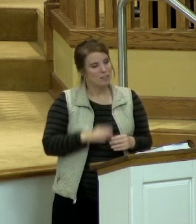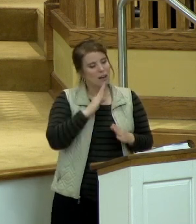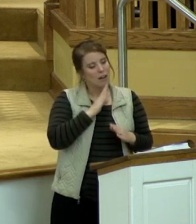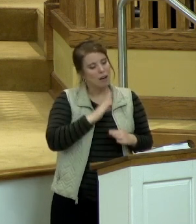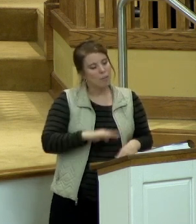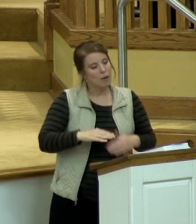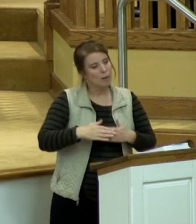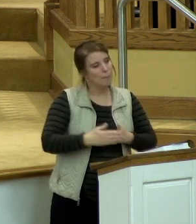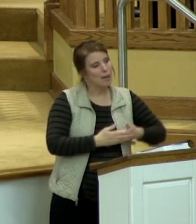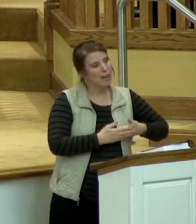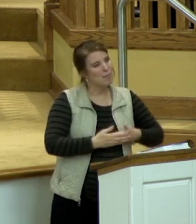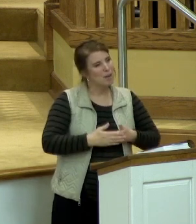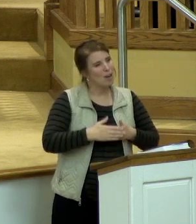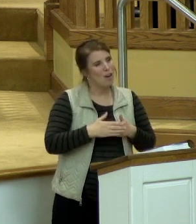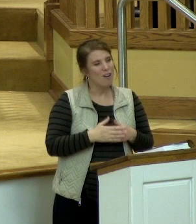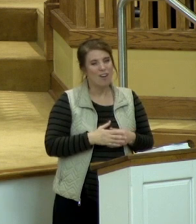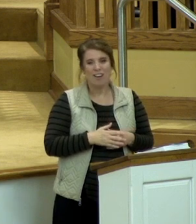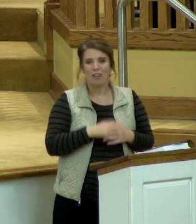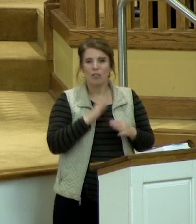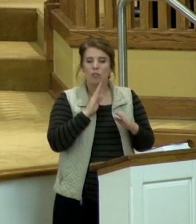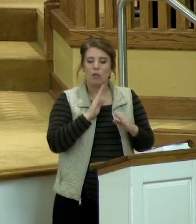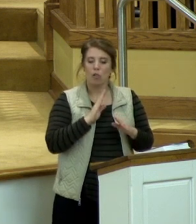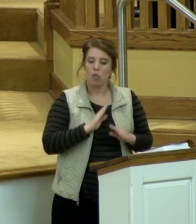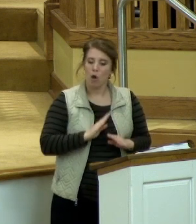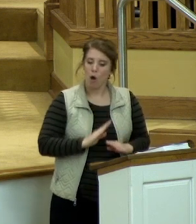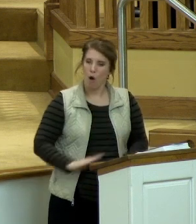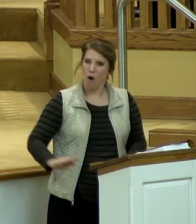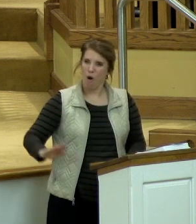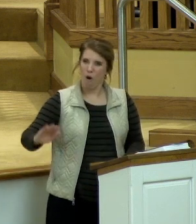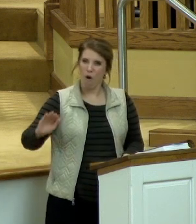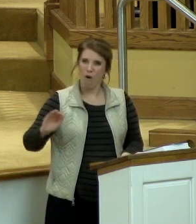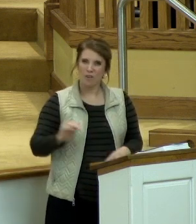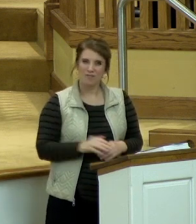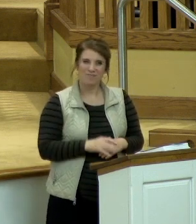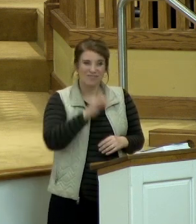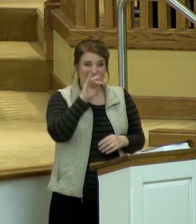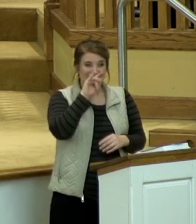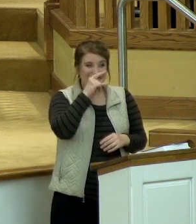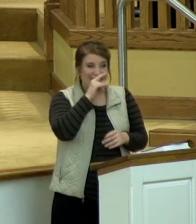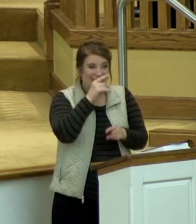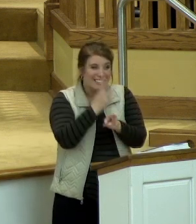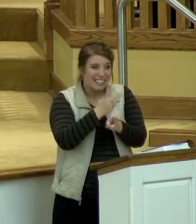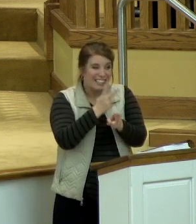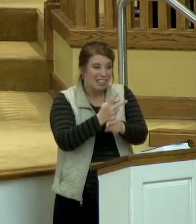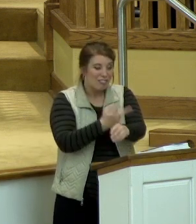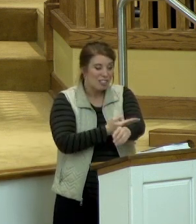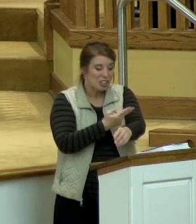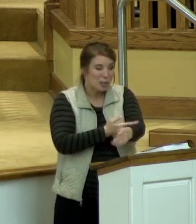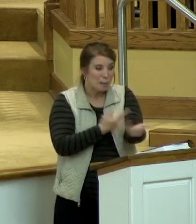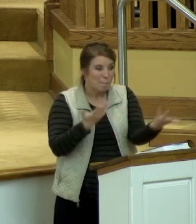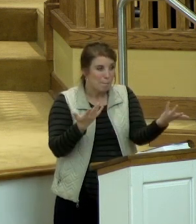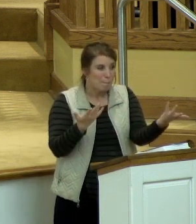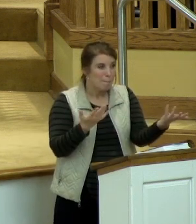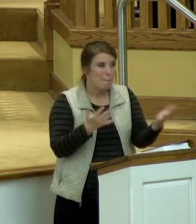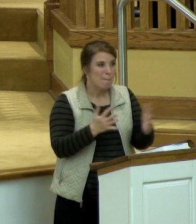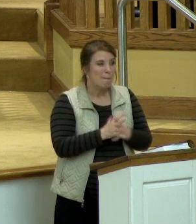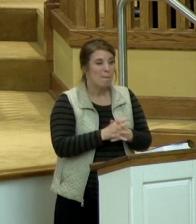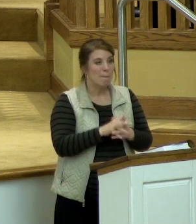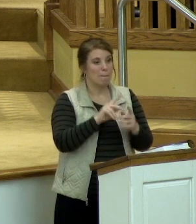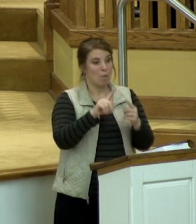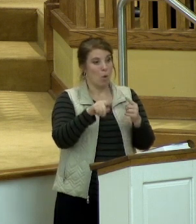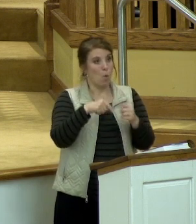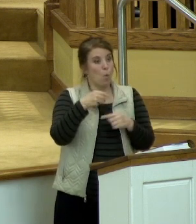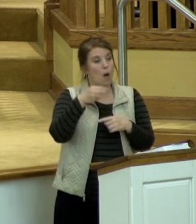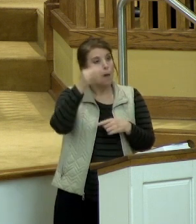babe and all those things, the lowliest of lowlies, you know, the youngest kid takes care of the sheep. And but then when Mary